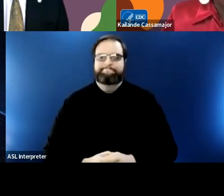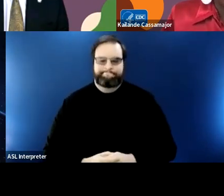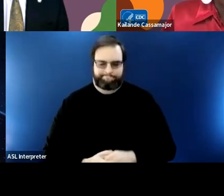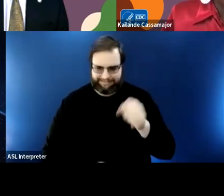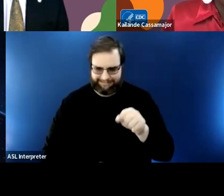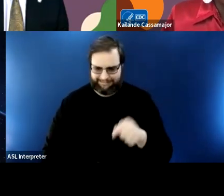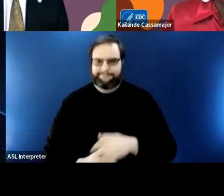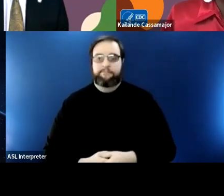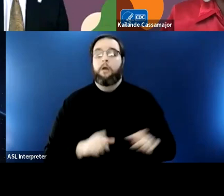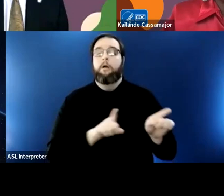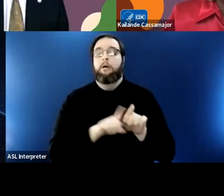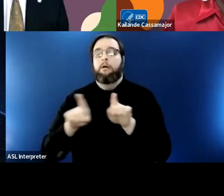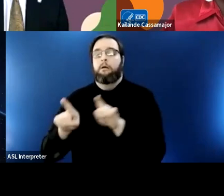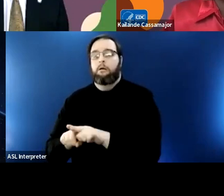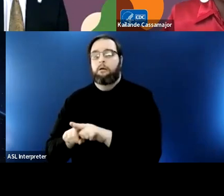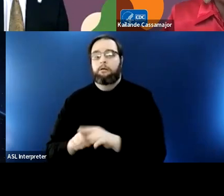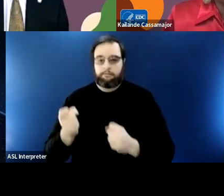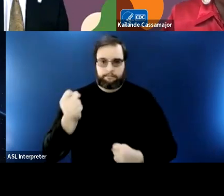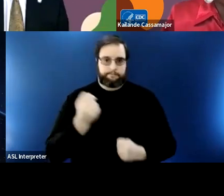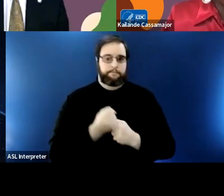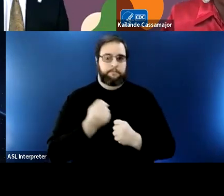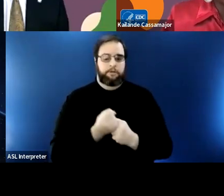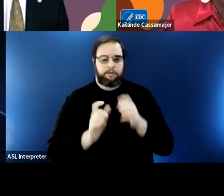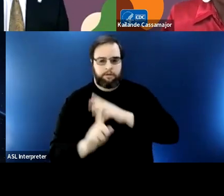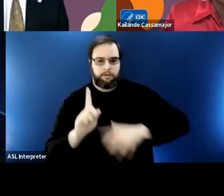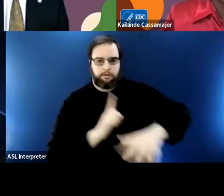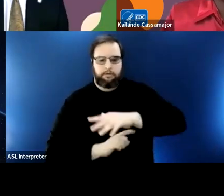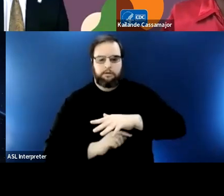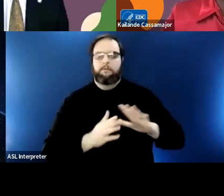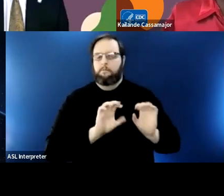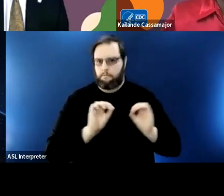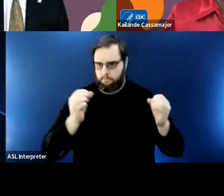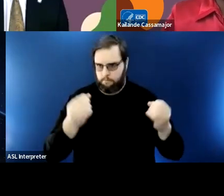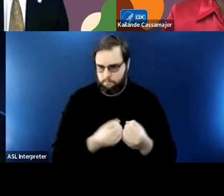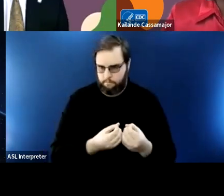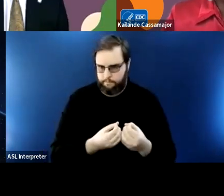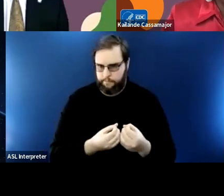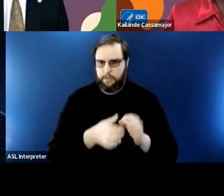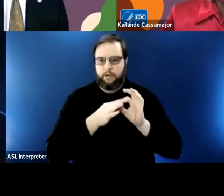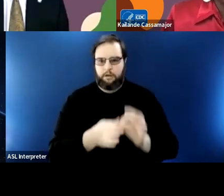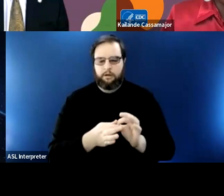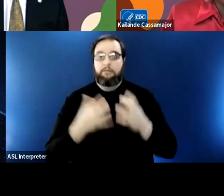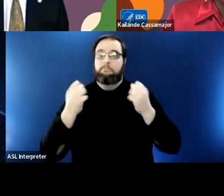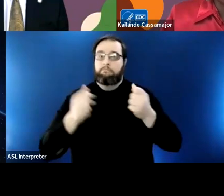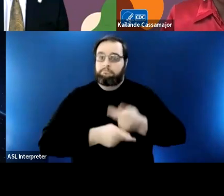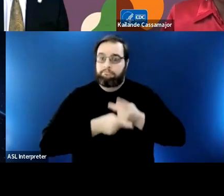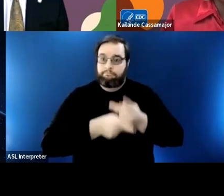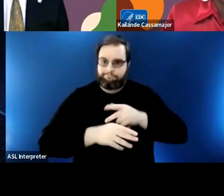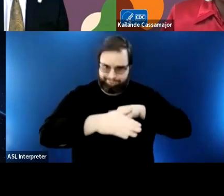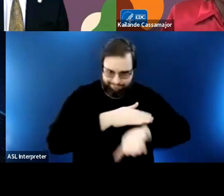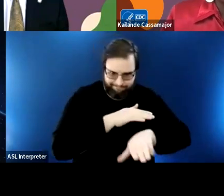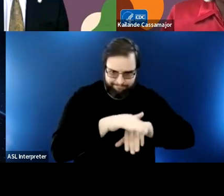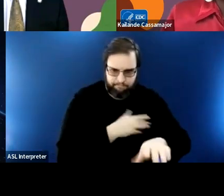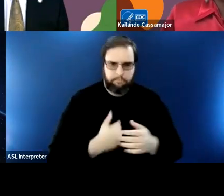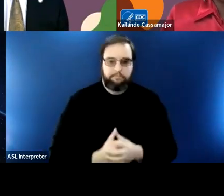Yes, and also to support the surrounding local organizations when it comes to healthcare access. And there